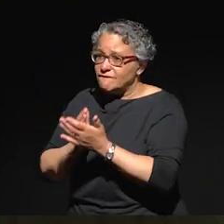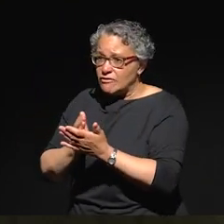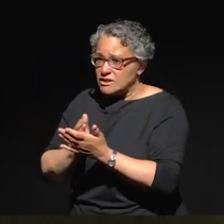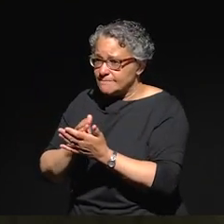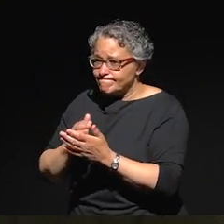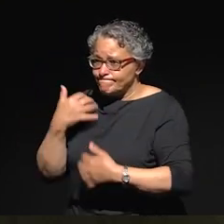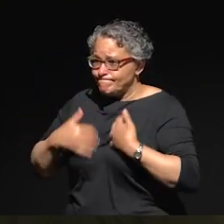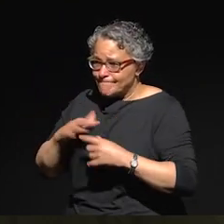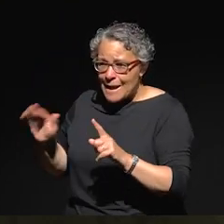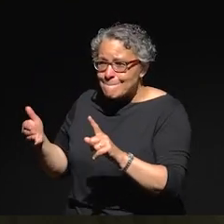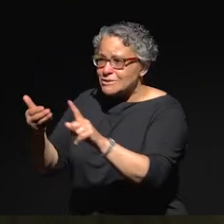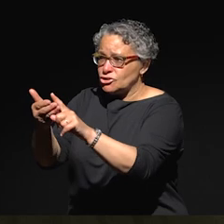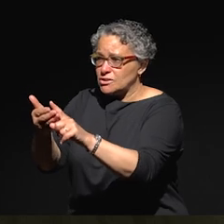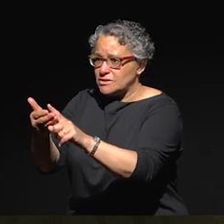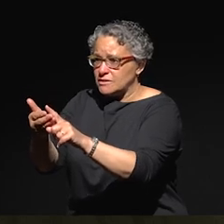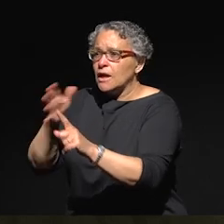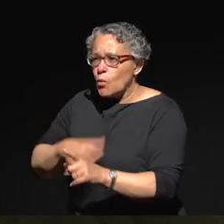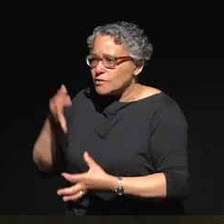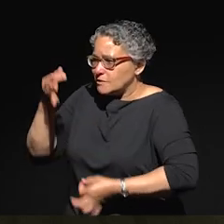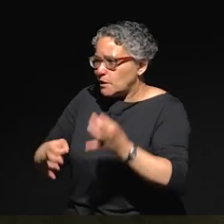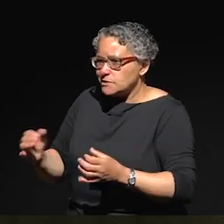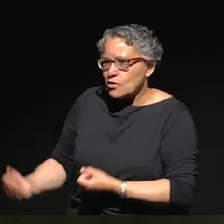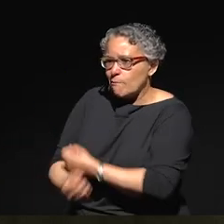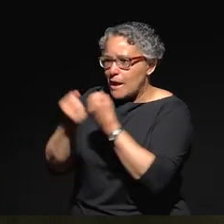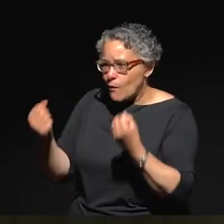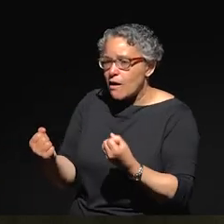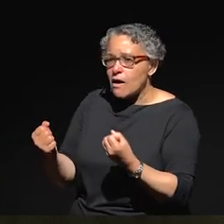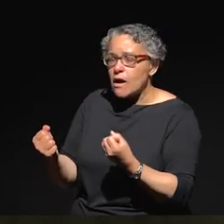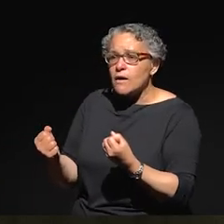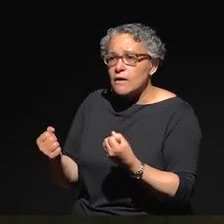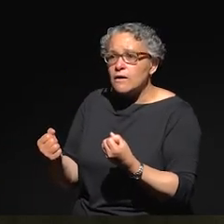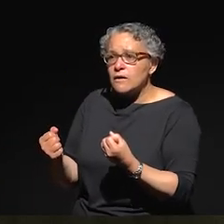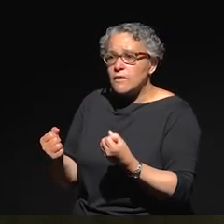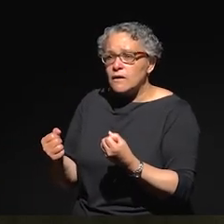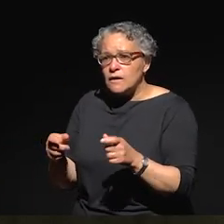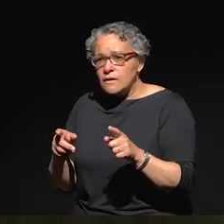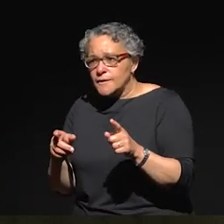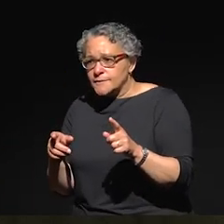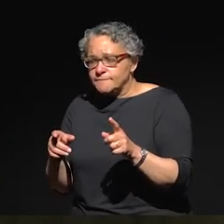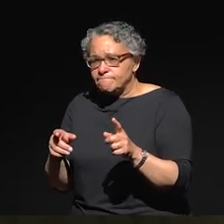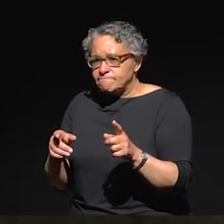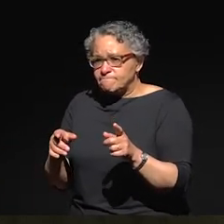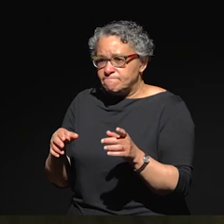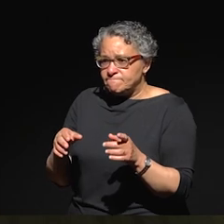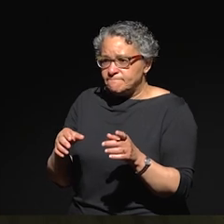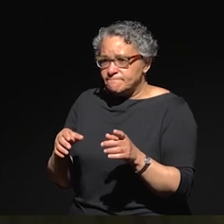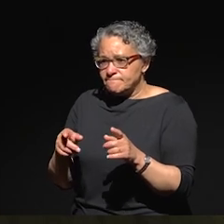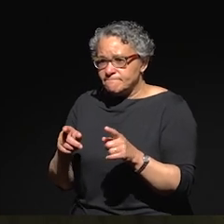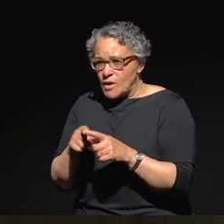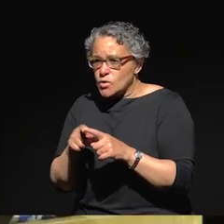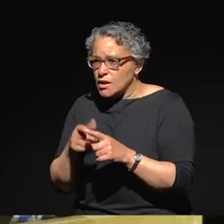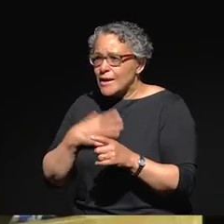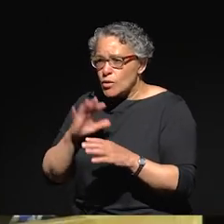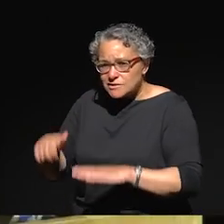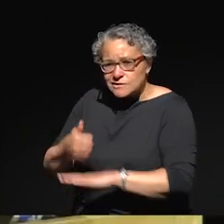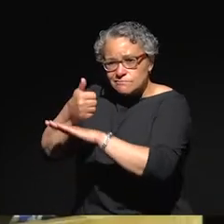was in its political power. He was involved in a lot of warfare, but he was also and sort of establishing the power